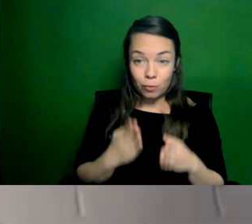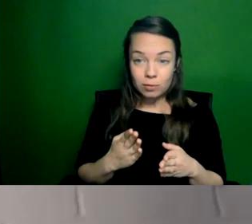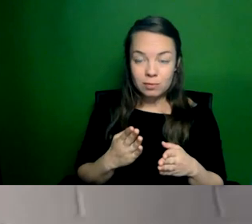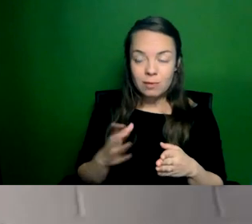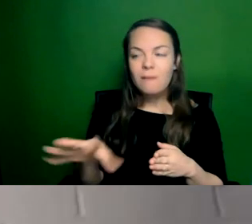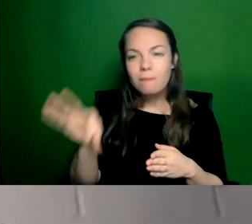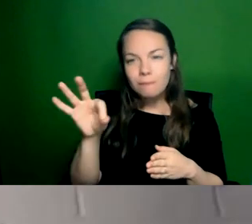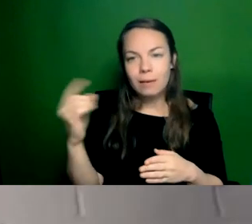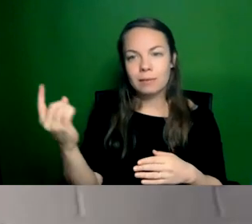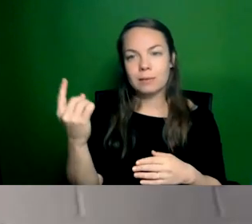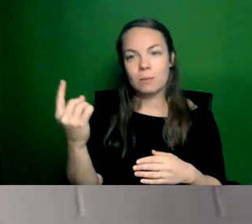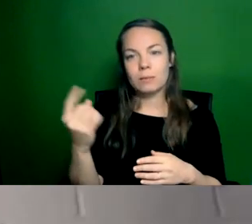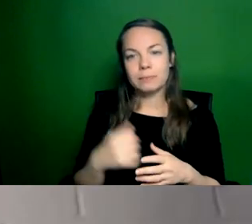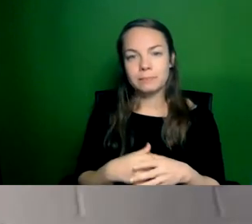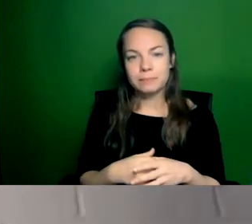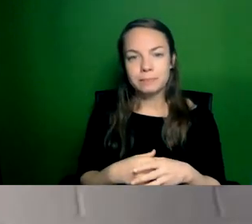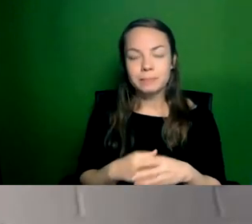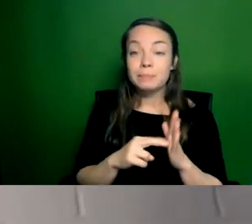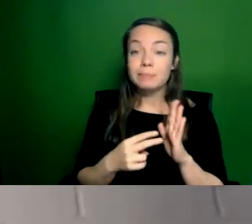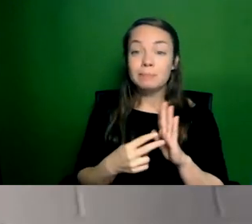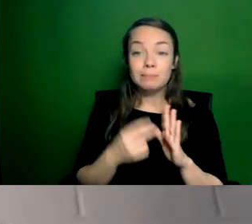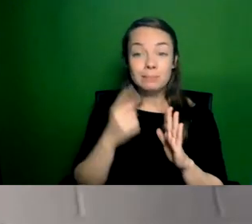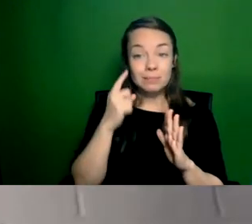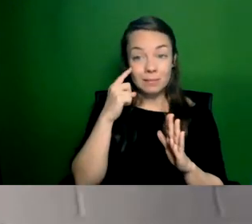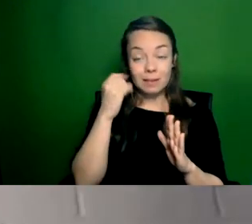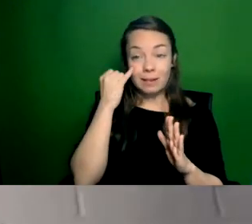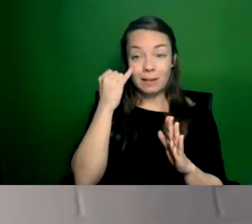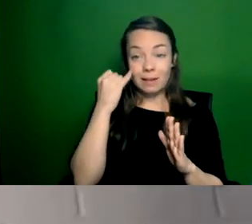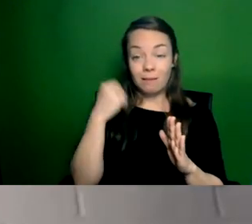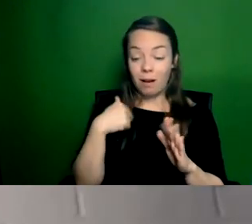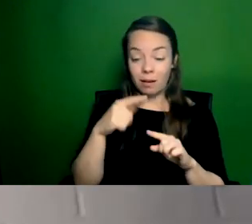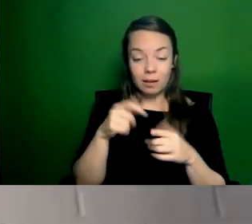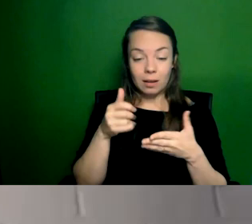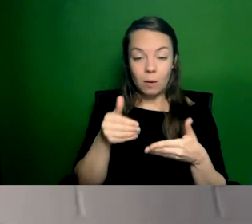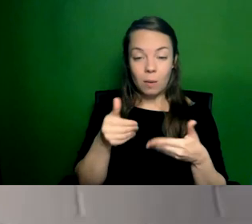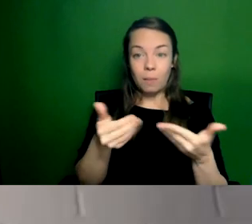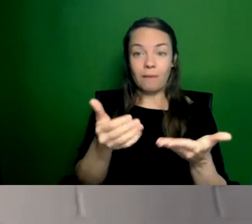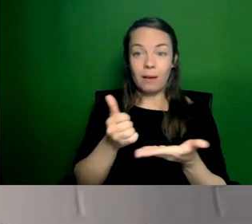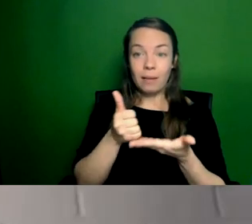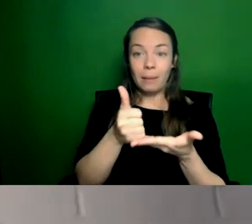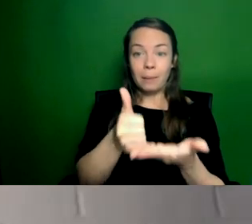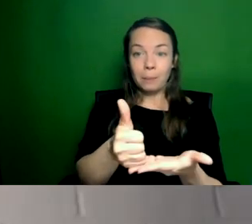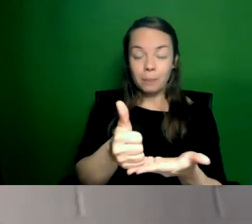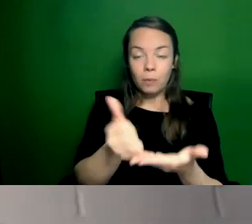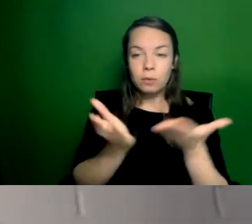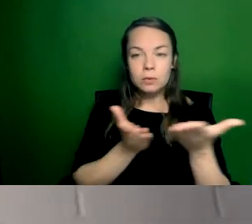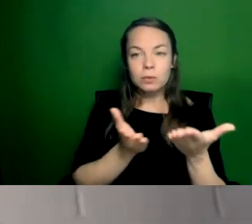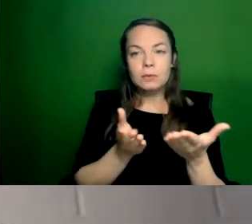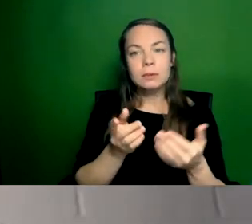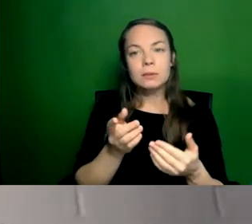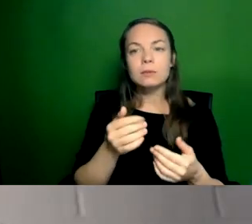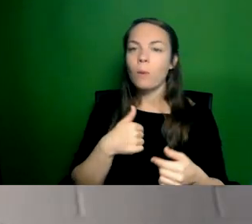Meaning that if you can't offer the help or the services that need to be, or you're not the voice